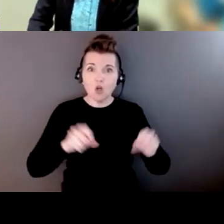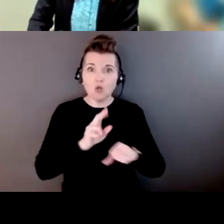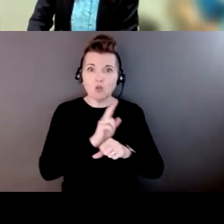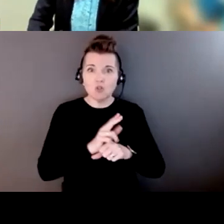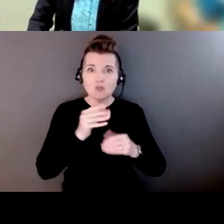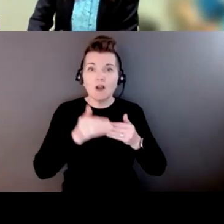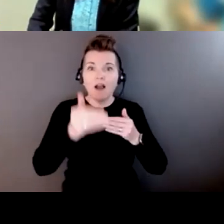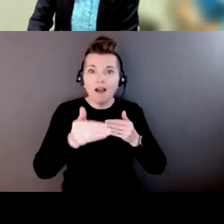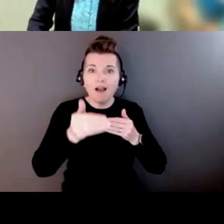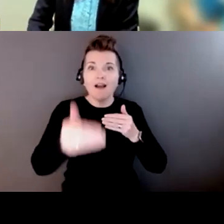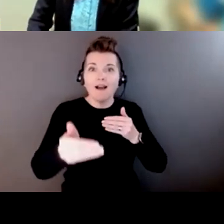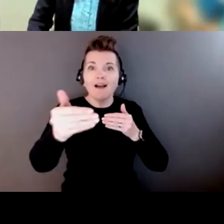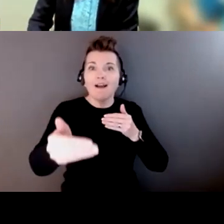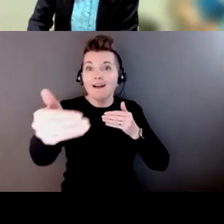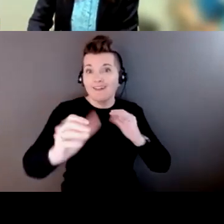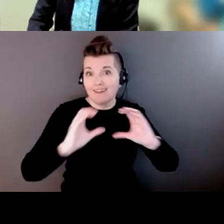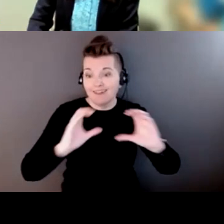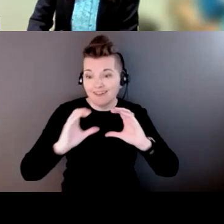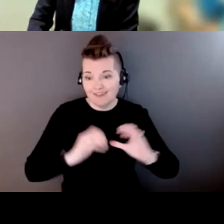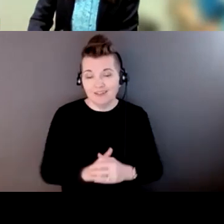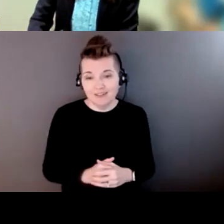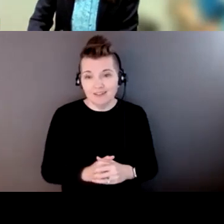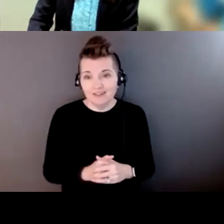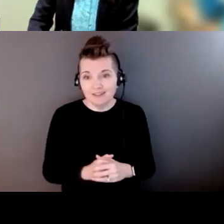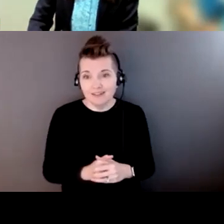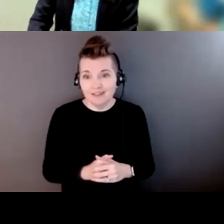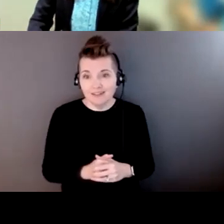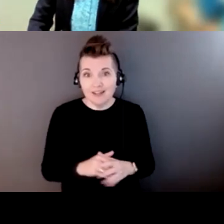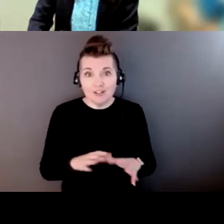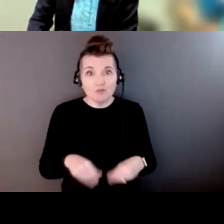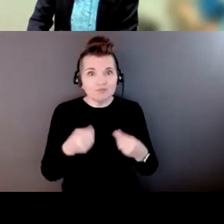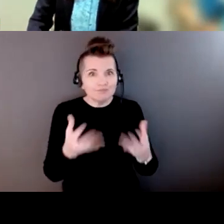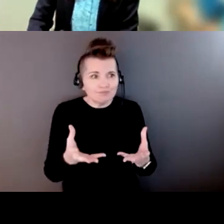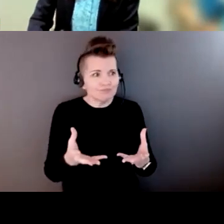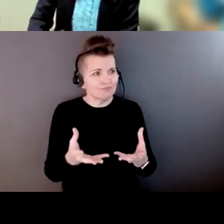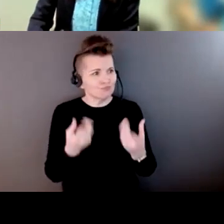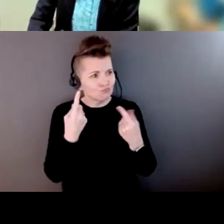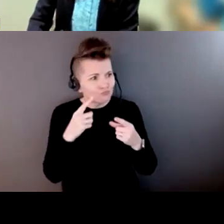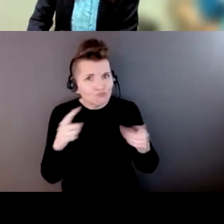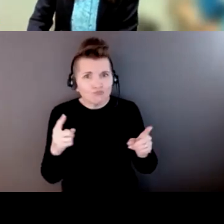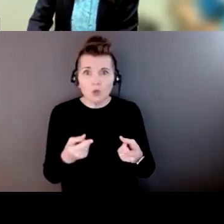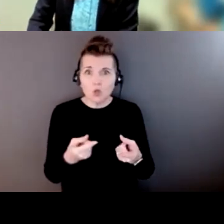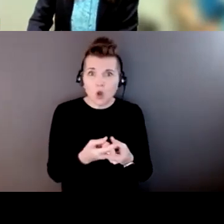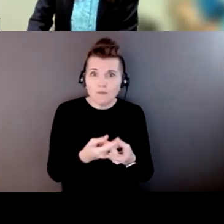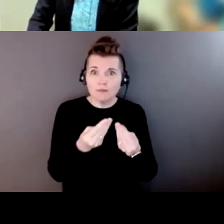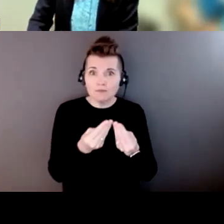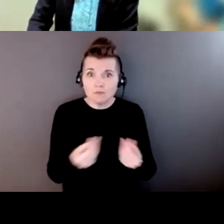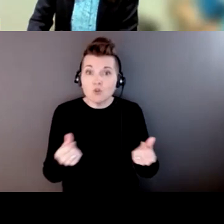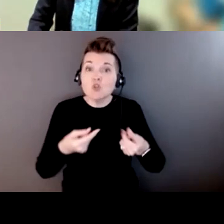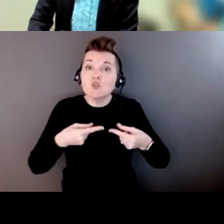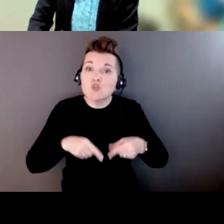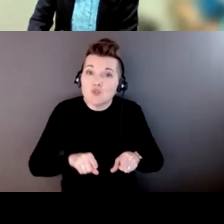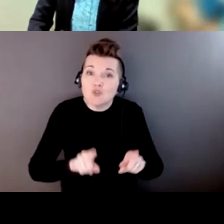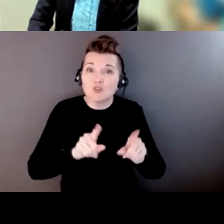It's really a means of providing effective conflict resolution during stressful